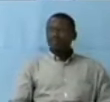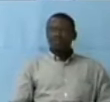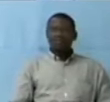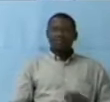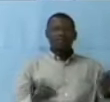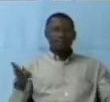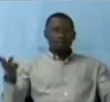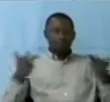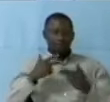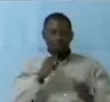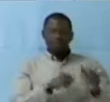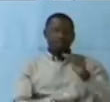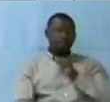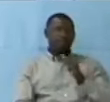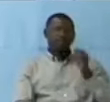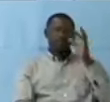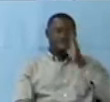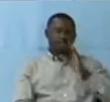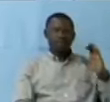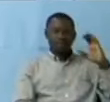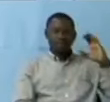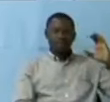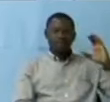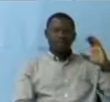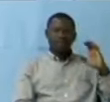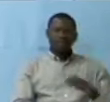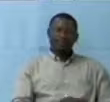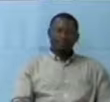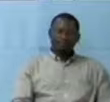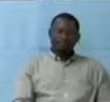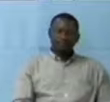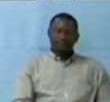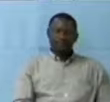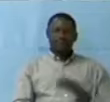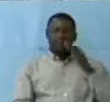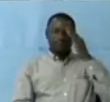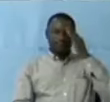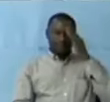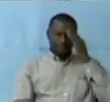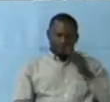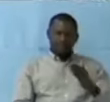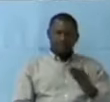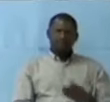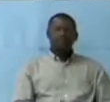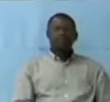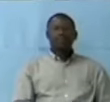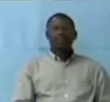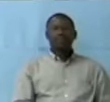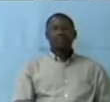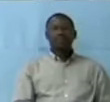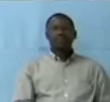Welcome back to the TRRC. Bismillah TRRC Kotange. Thank you very much. Numbara.